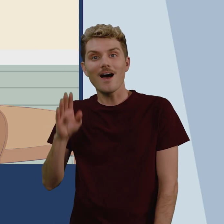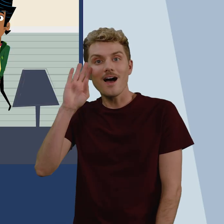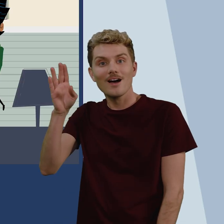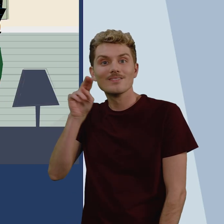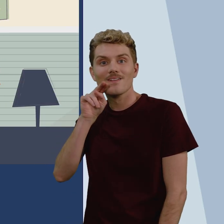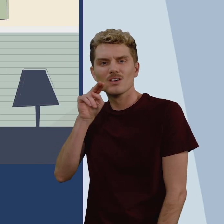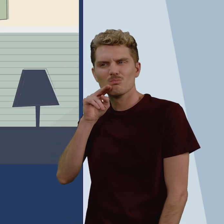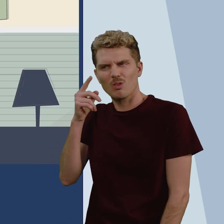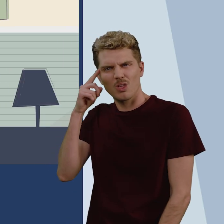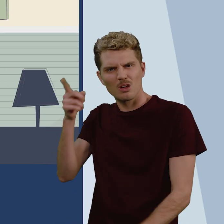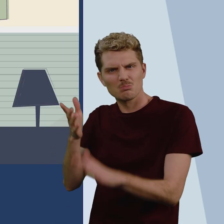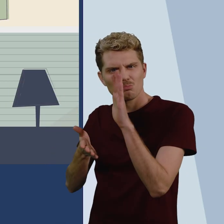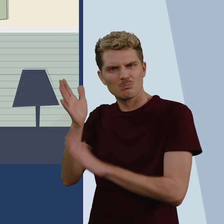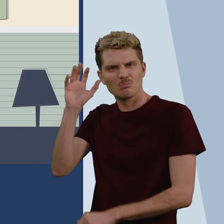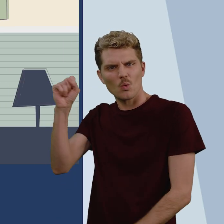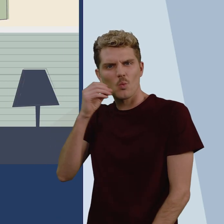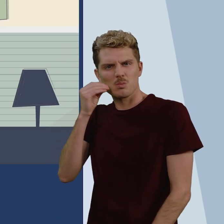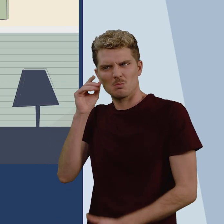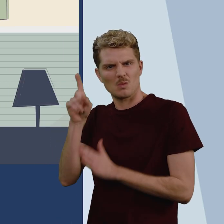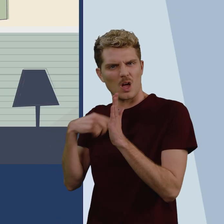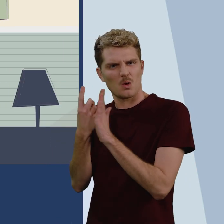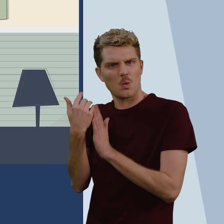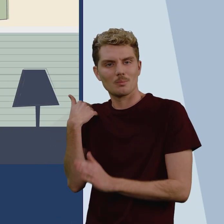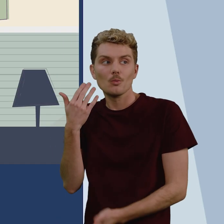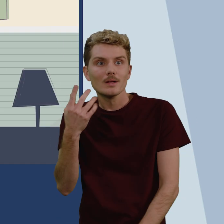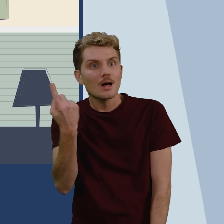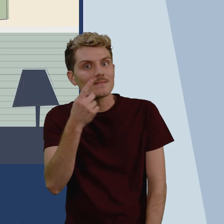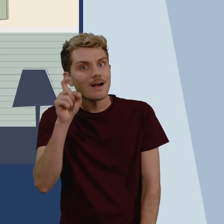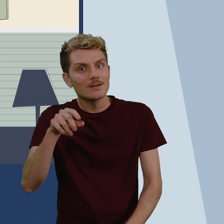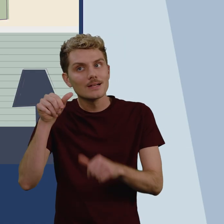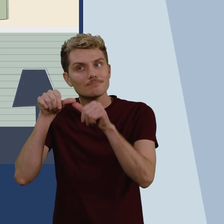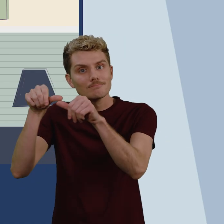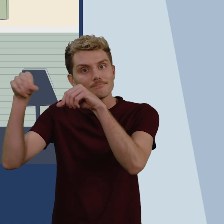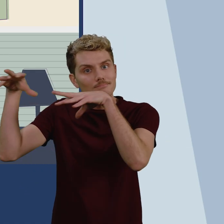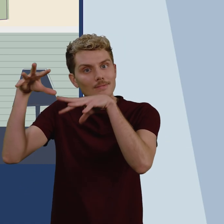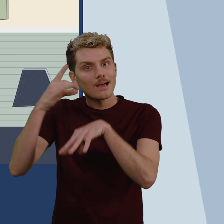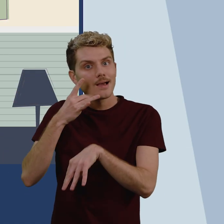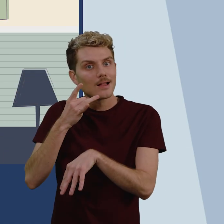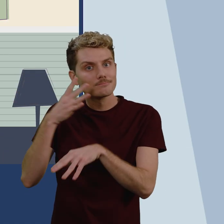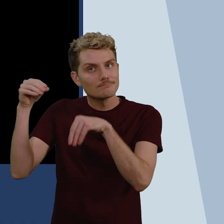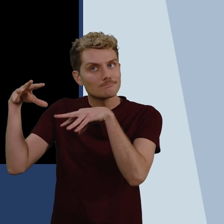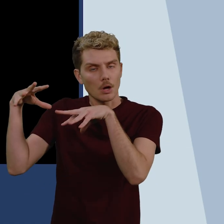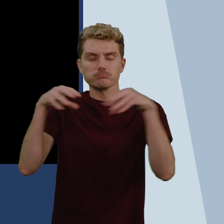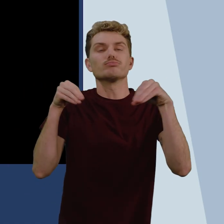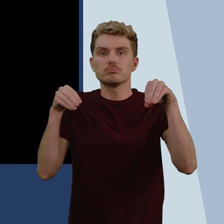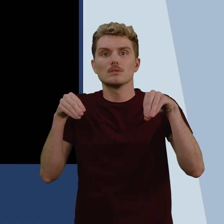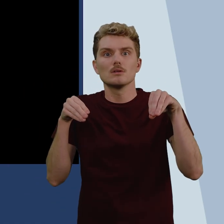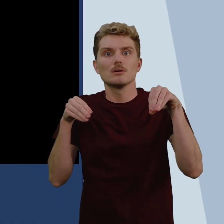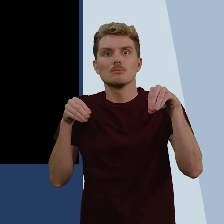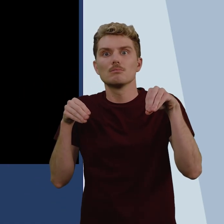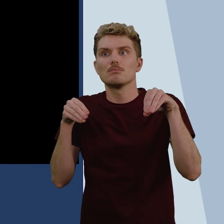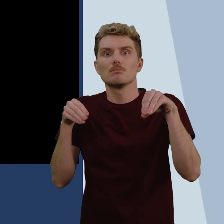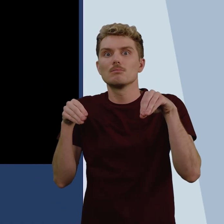Hey, Nova. I thought you were going home an hour ago. Well, someone has to keep the lights on.